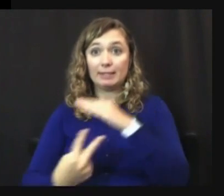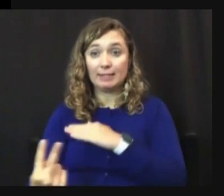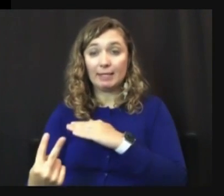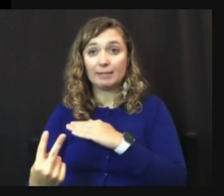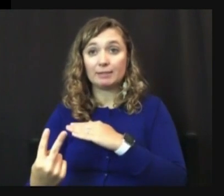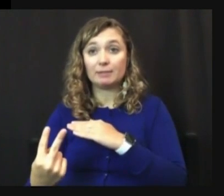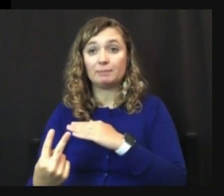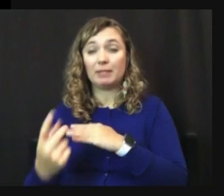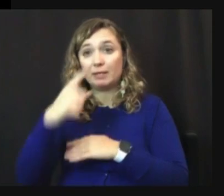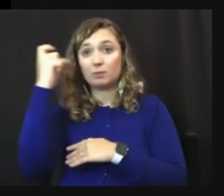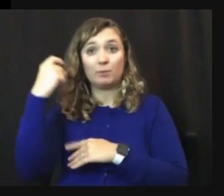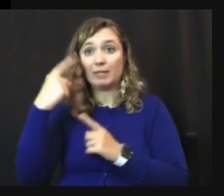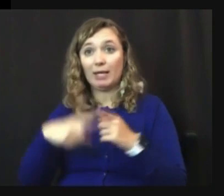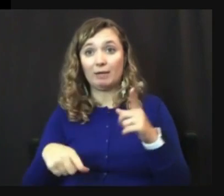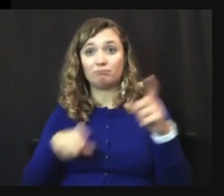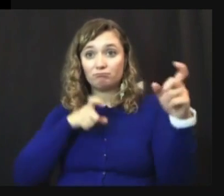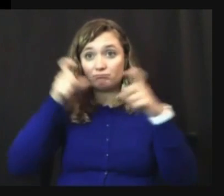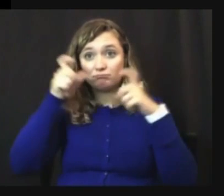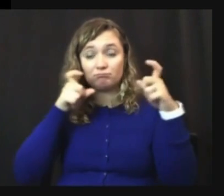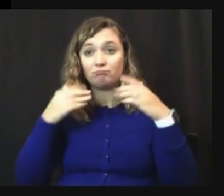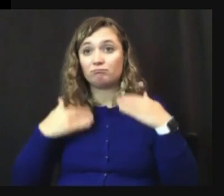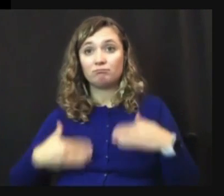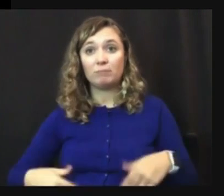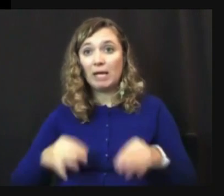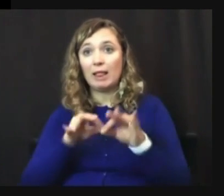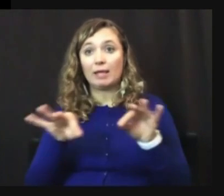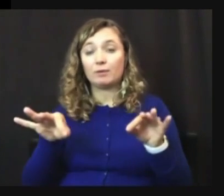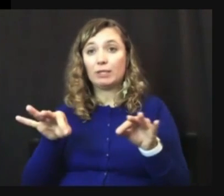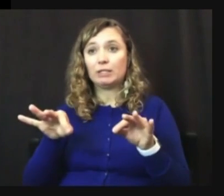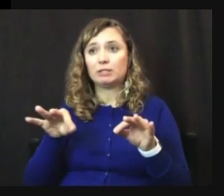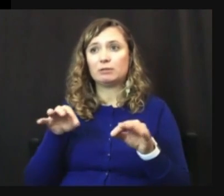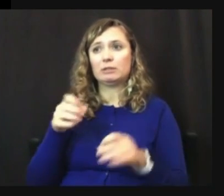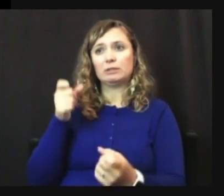that they read each other's body language,